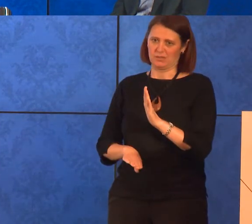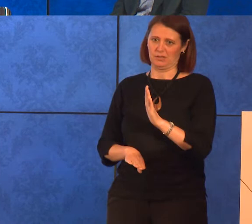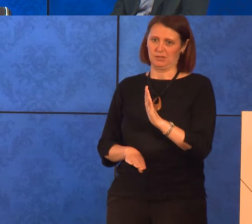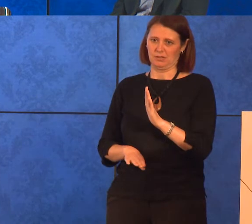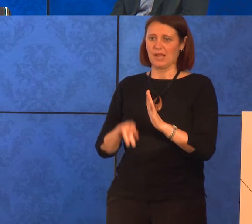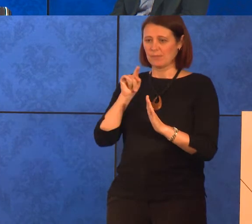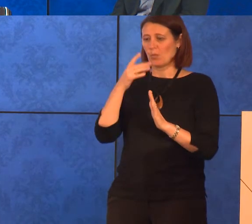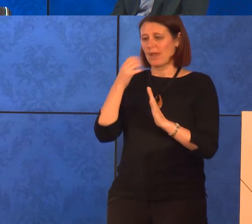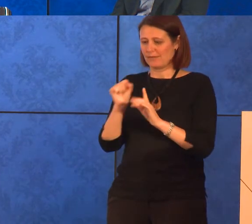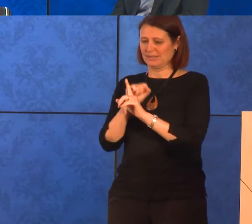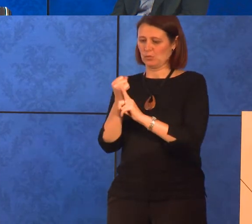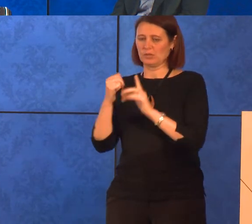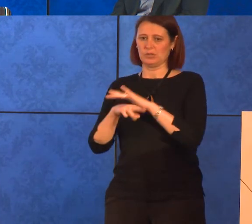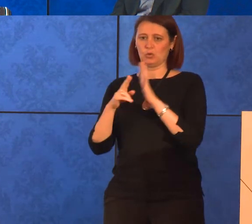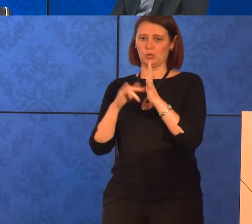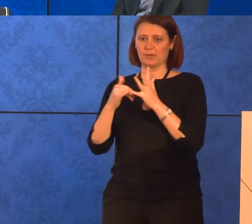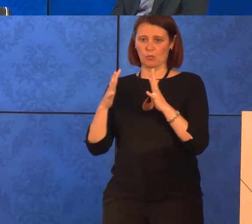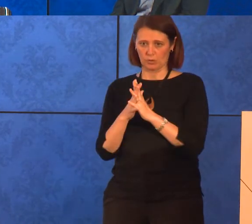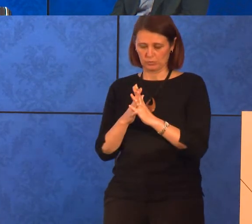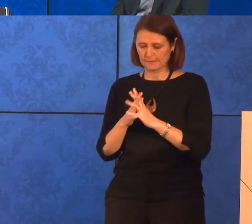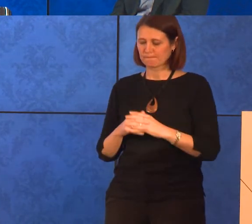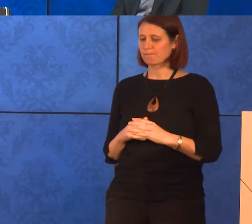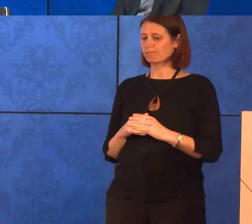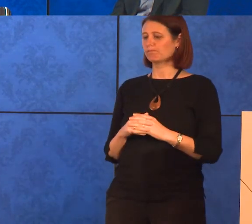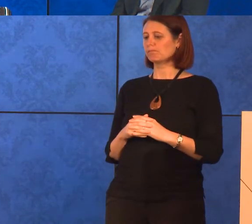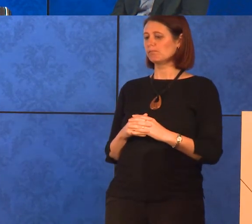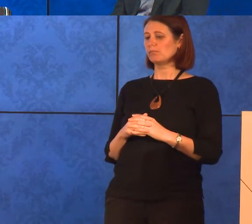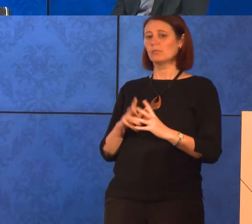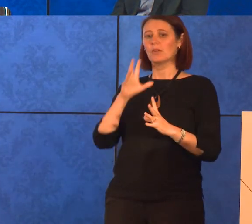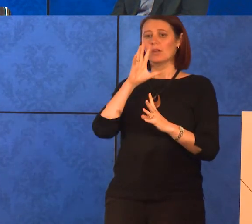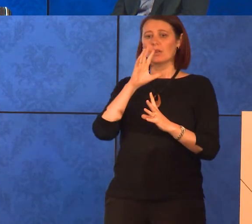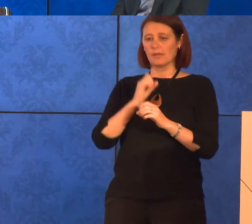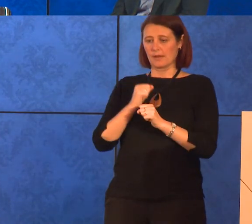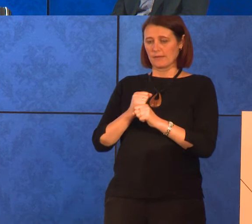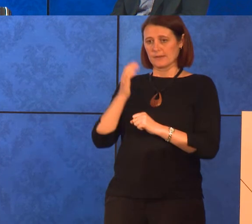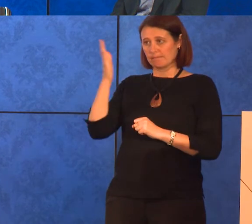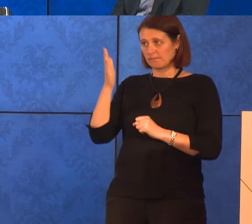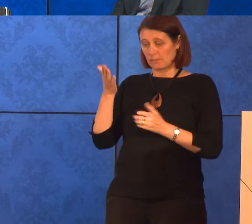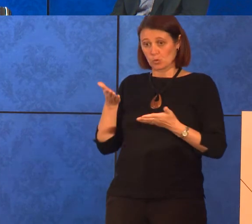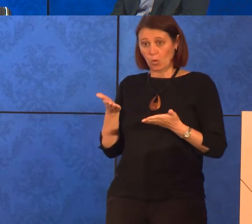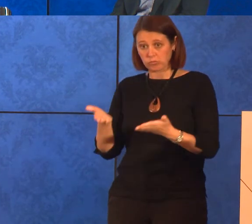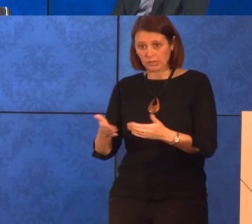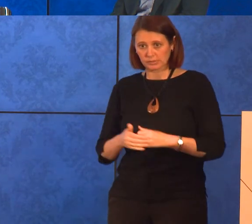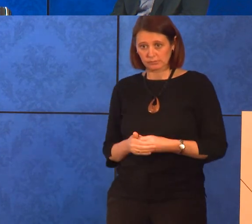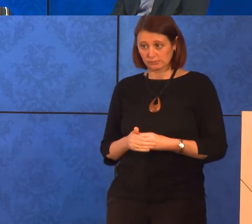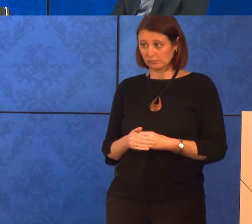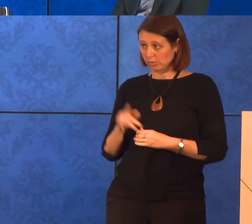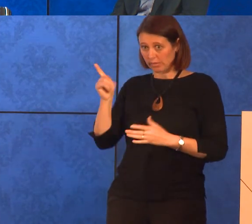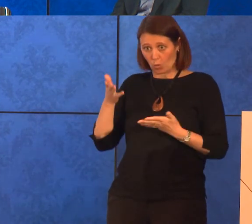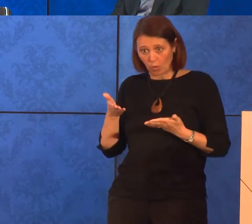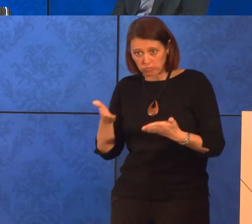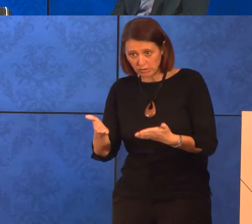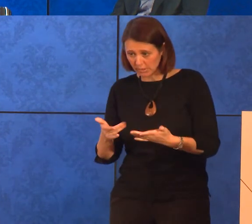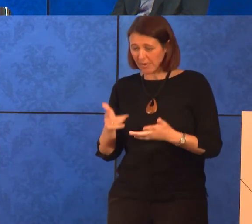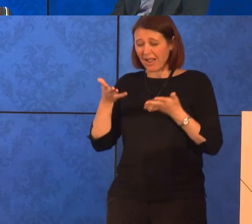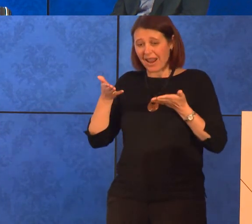we have a situation in New South Wales where the government is authorising them, and not only authorising them, but